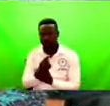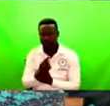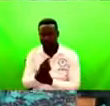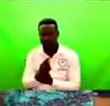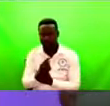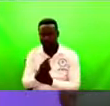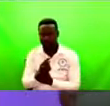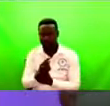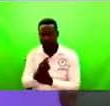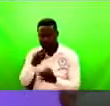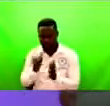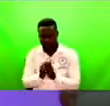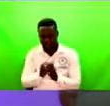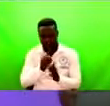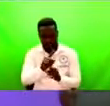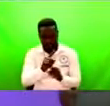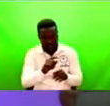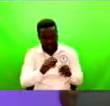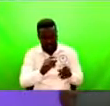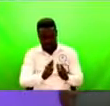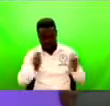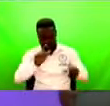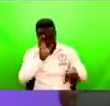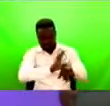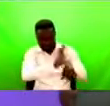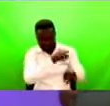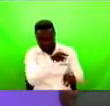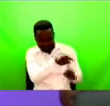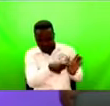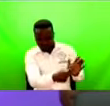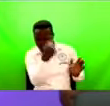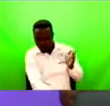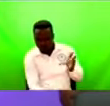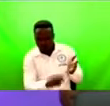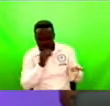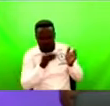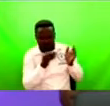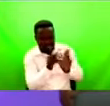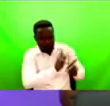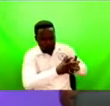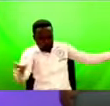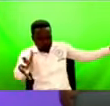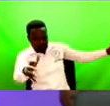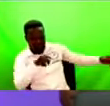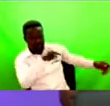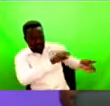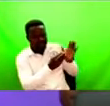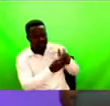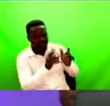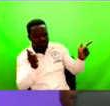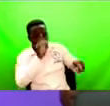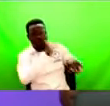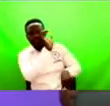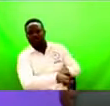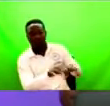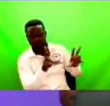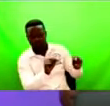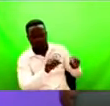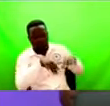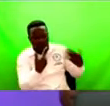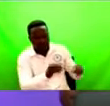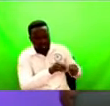the mark of a great church, it's not in its seating capacity, but its sending